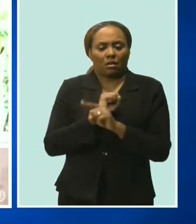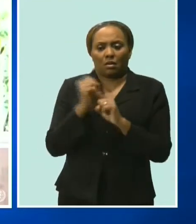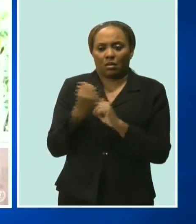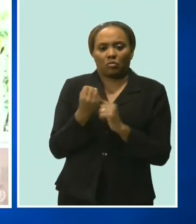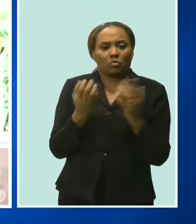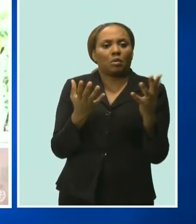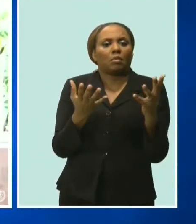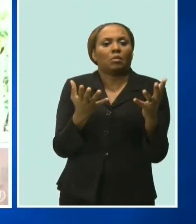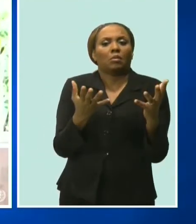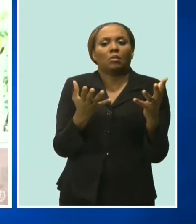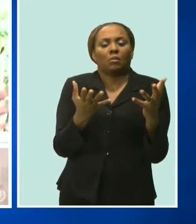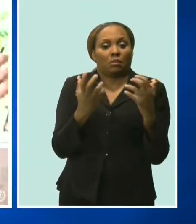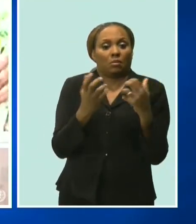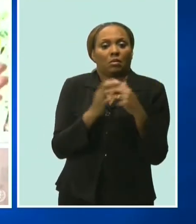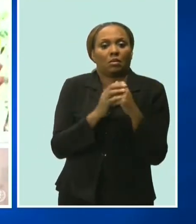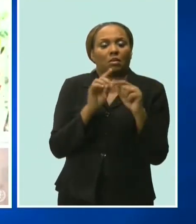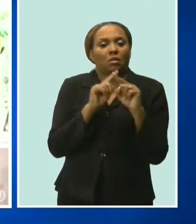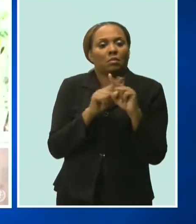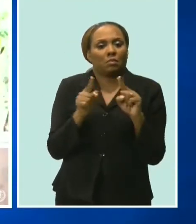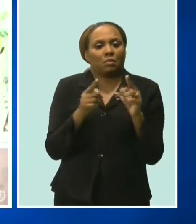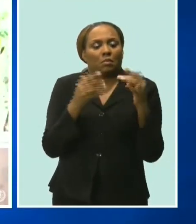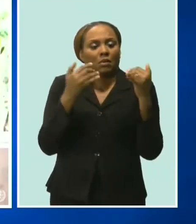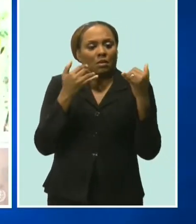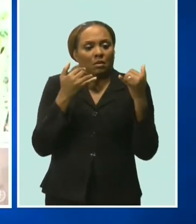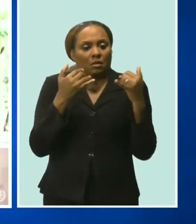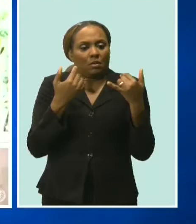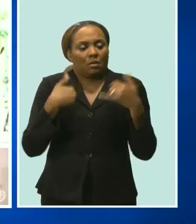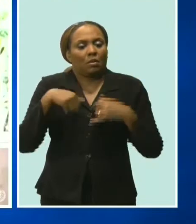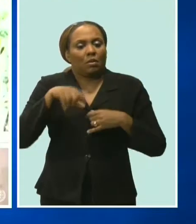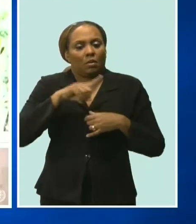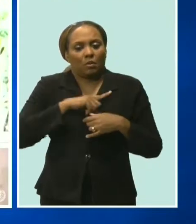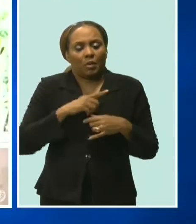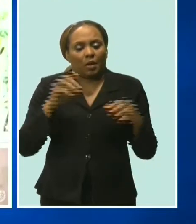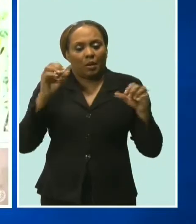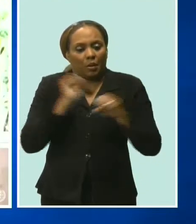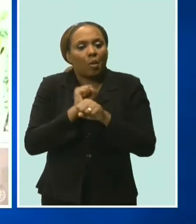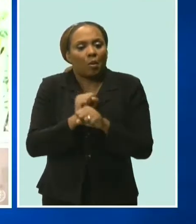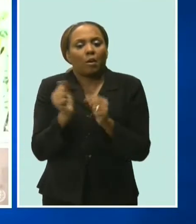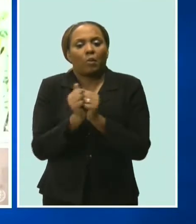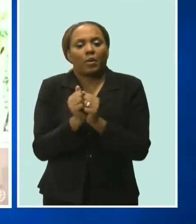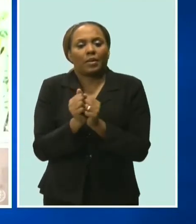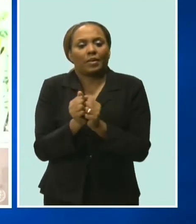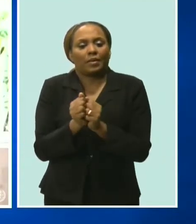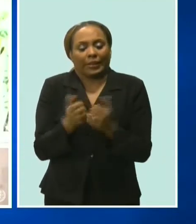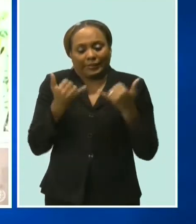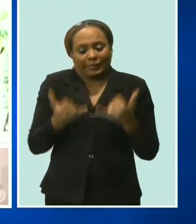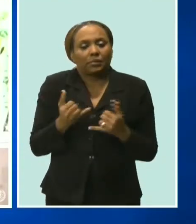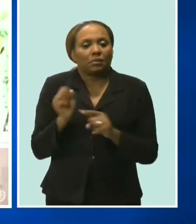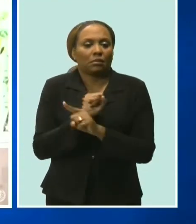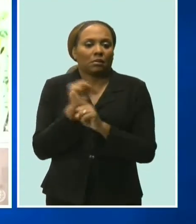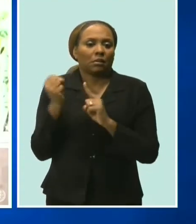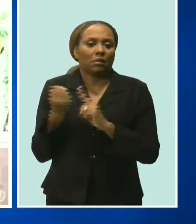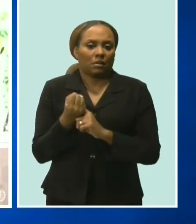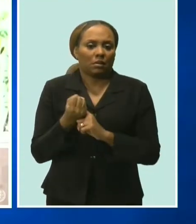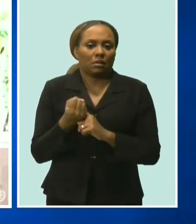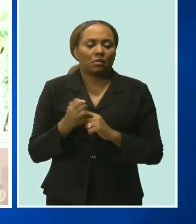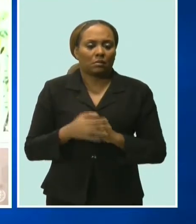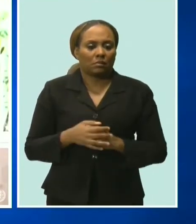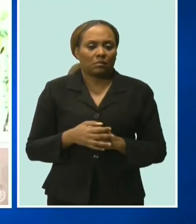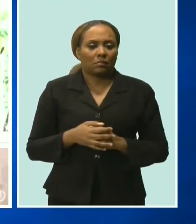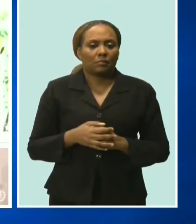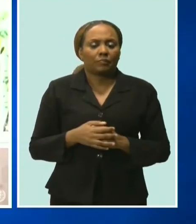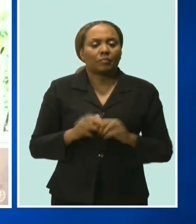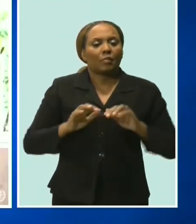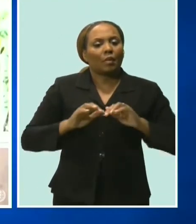want to have, but we do so against the backdrop of our reality. What is practical, and what is it that allows us